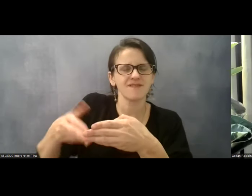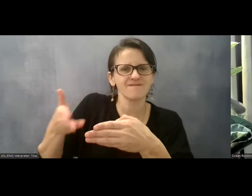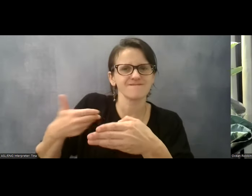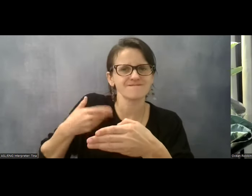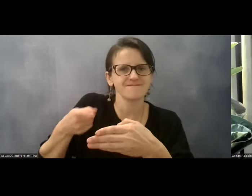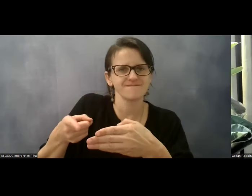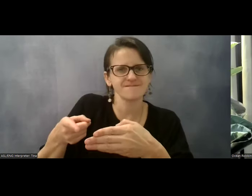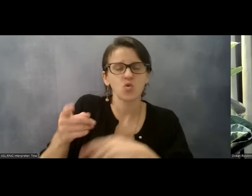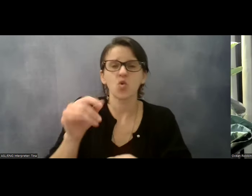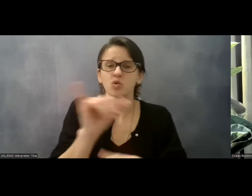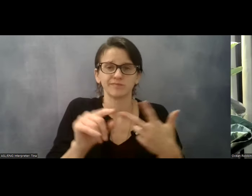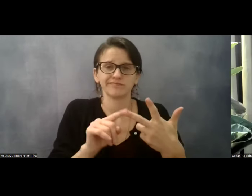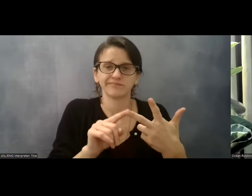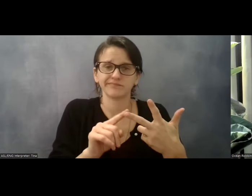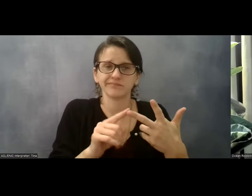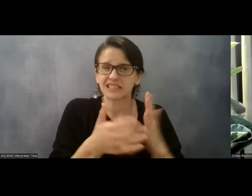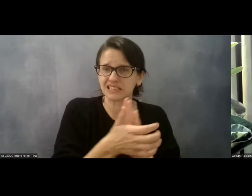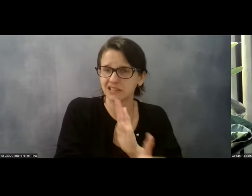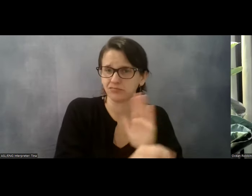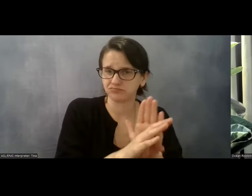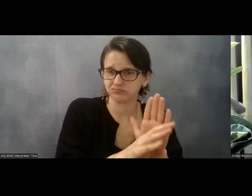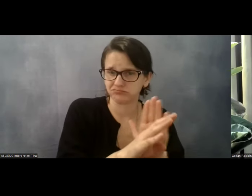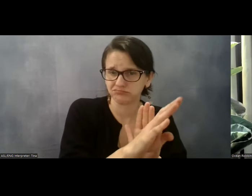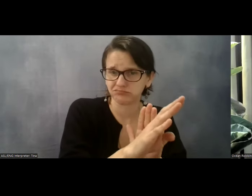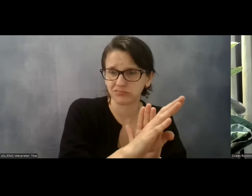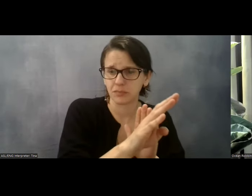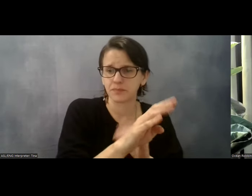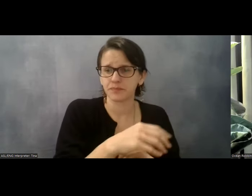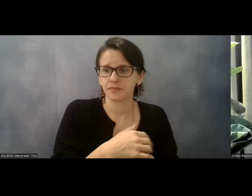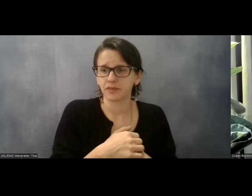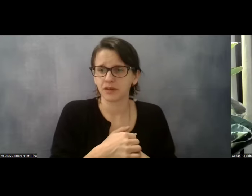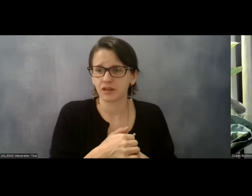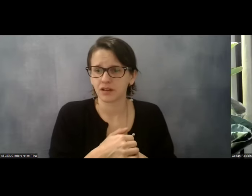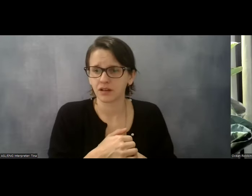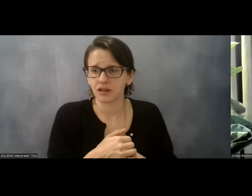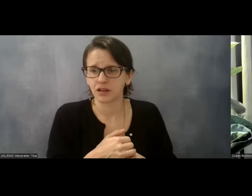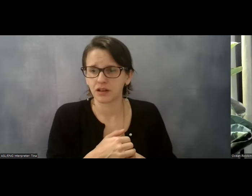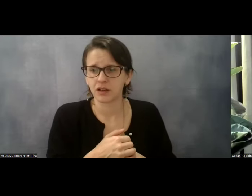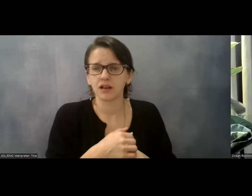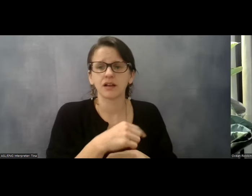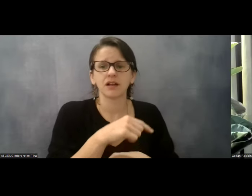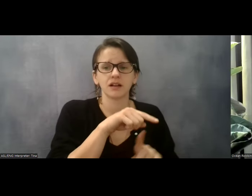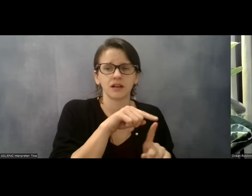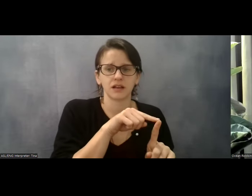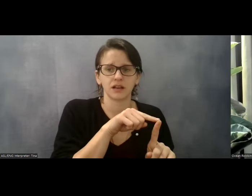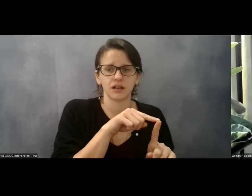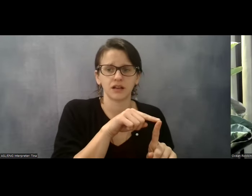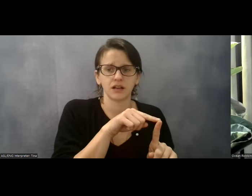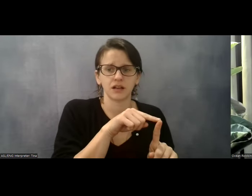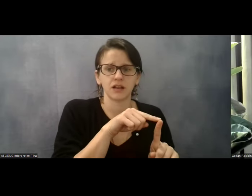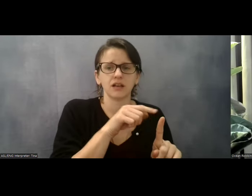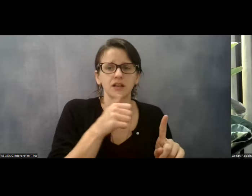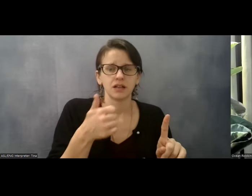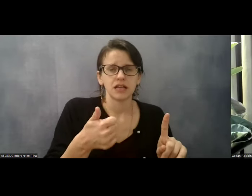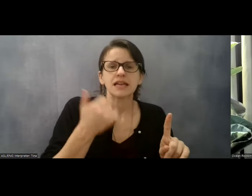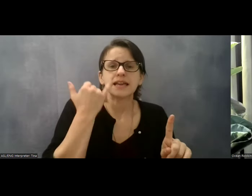challenging, it's growthful, and it gives you an opportunity. Yes, I said growthful, that was a pun, but it was also true. It gives you an